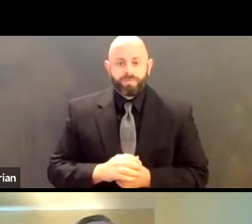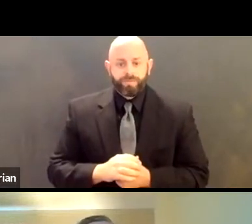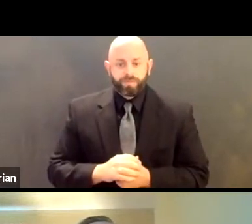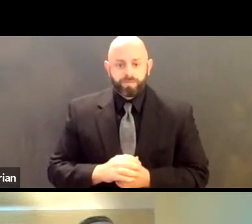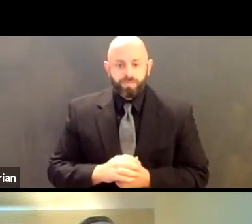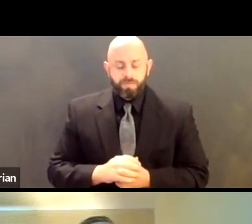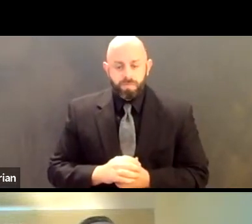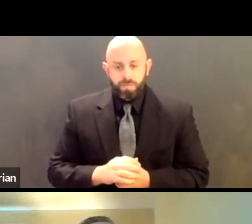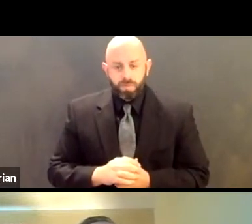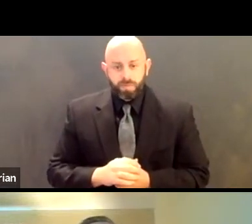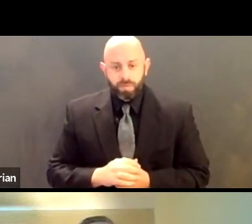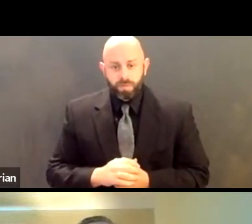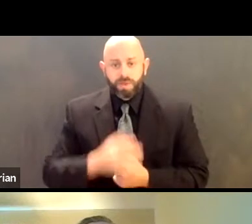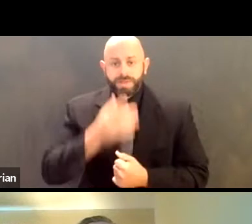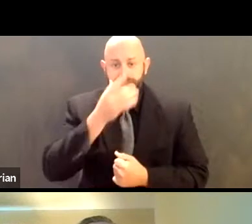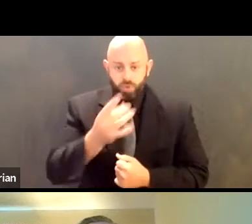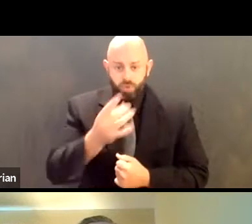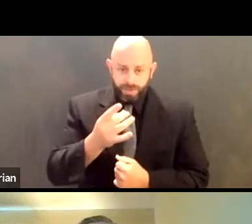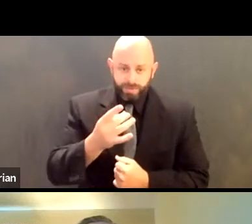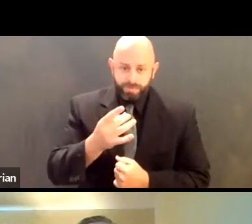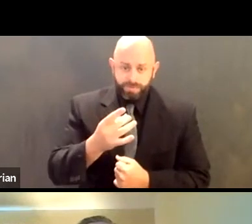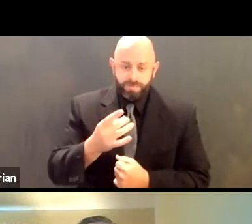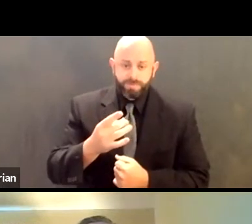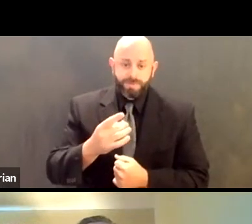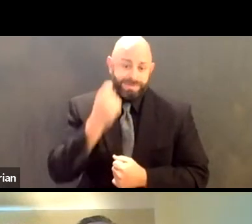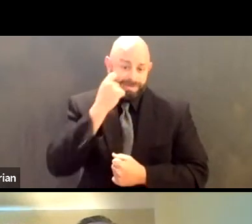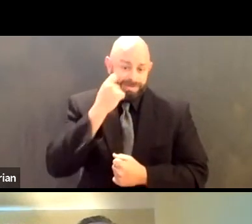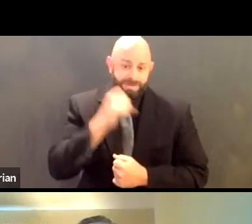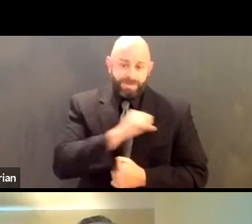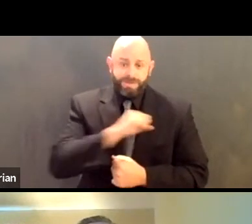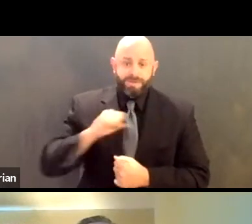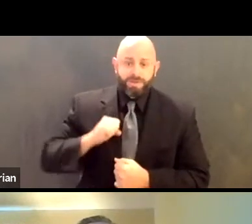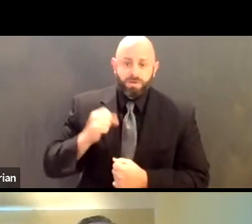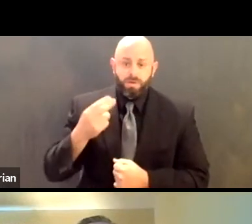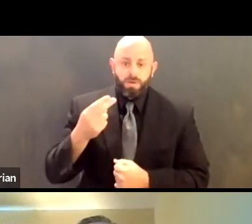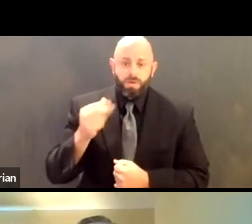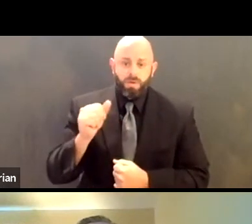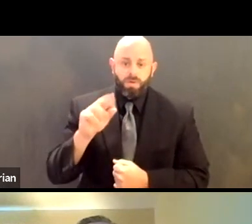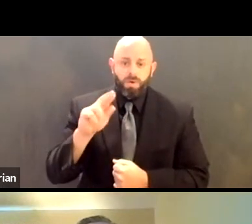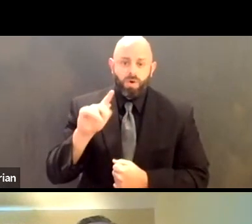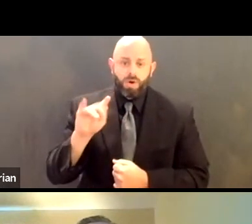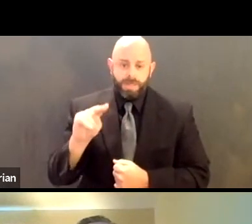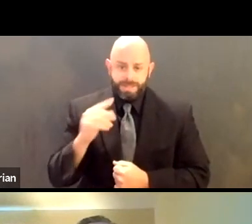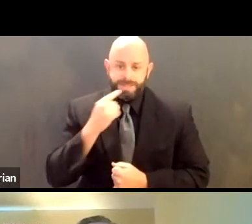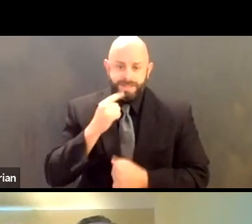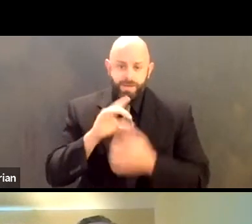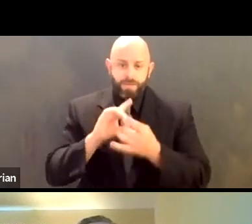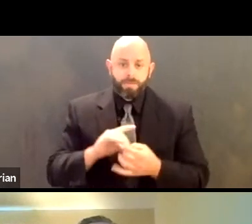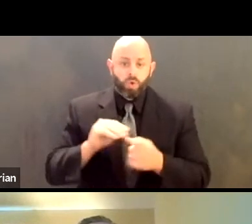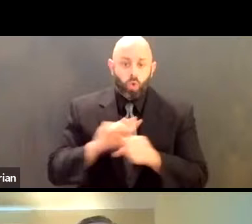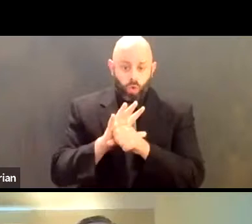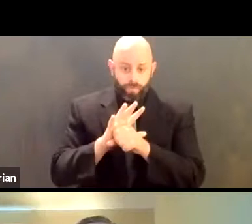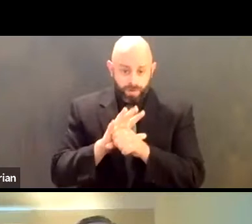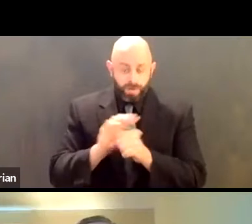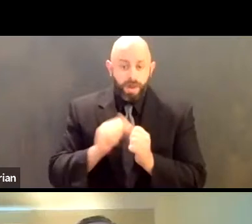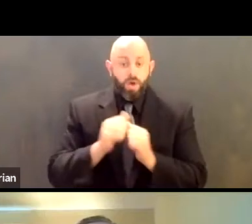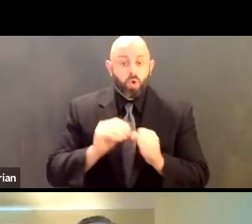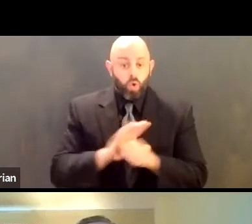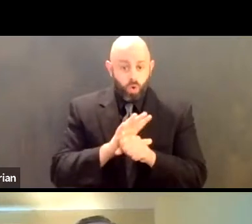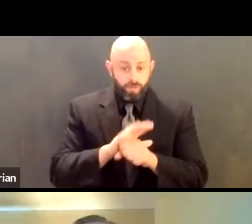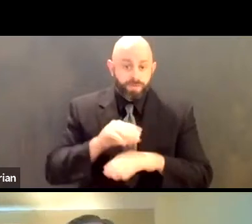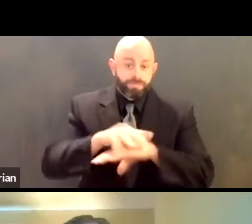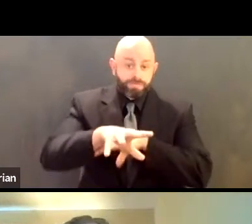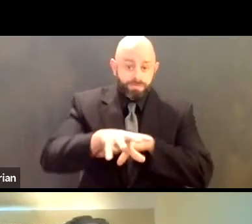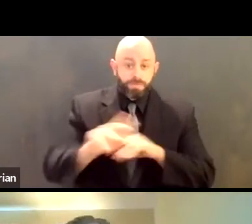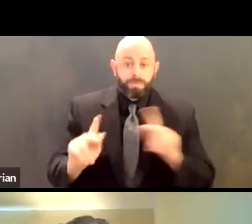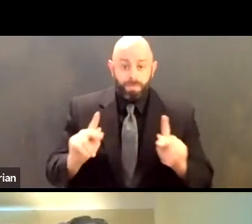interesting what Senator Harkin said about COVID and how COVID has impacted people with disabilities. For the